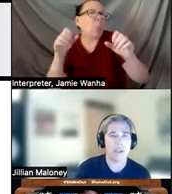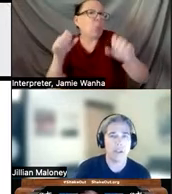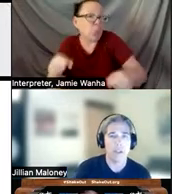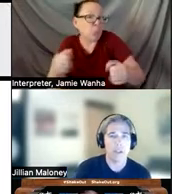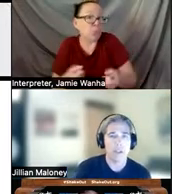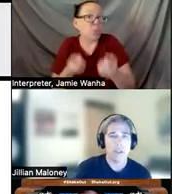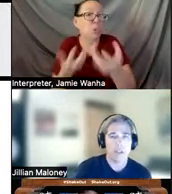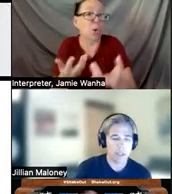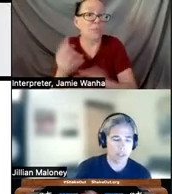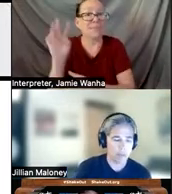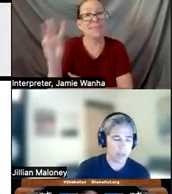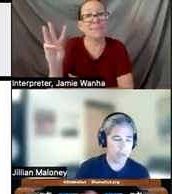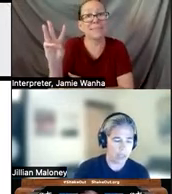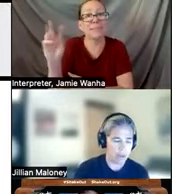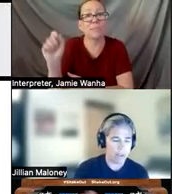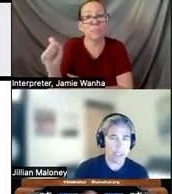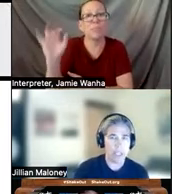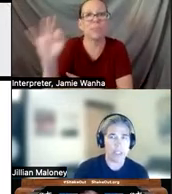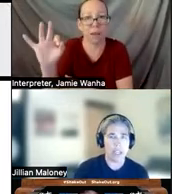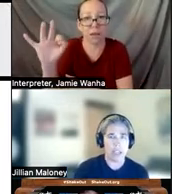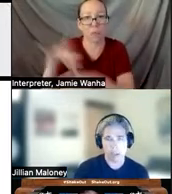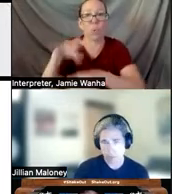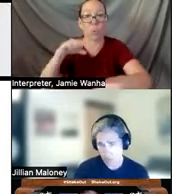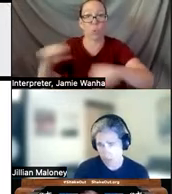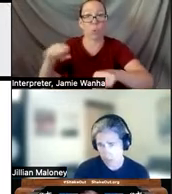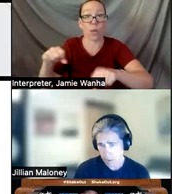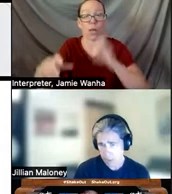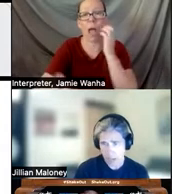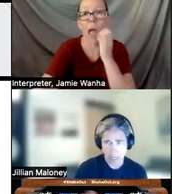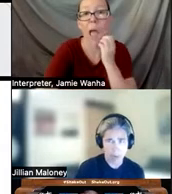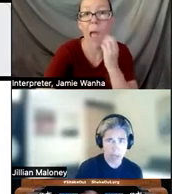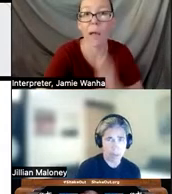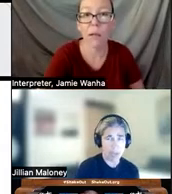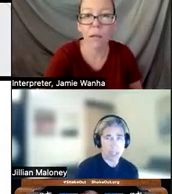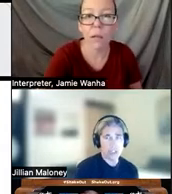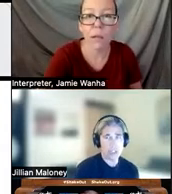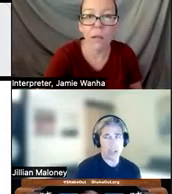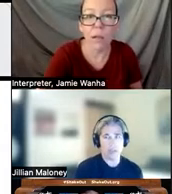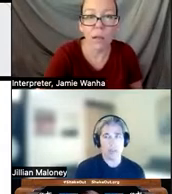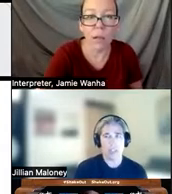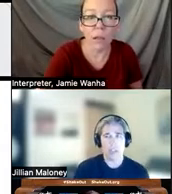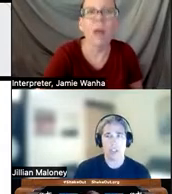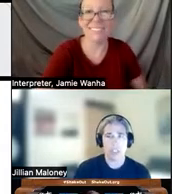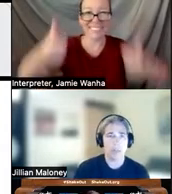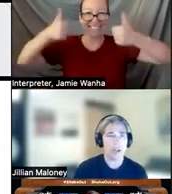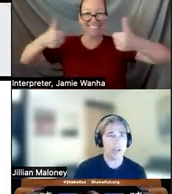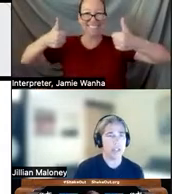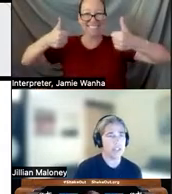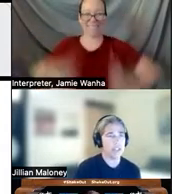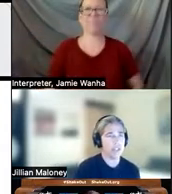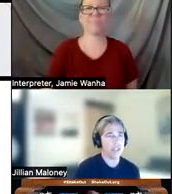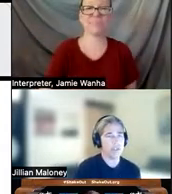earthquake. And then on this next slide, and I realize I'm probably out of time already, but just kind of something that's interesting